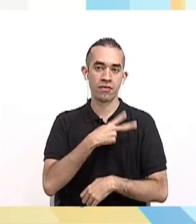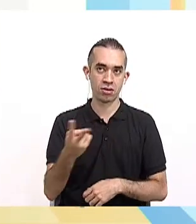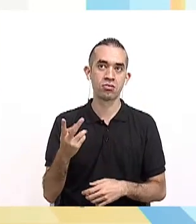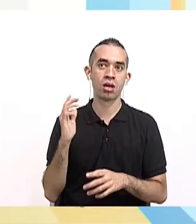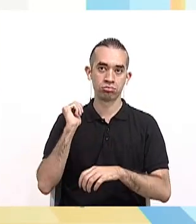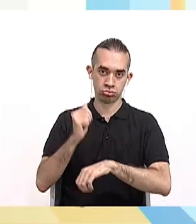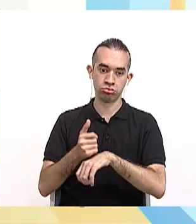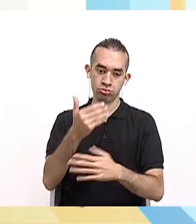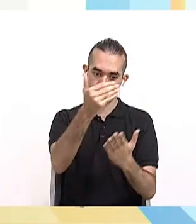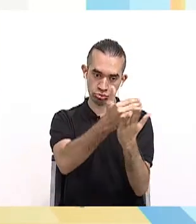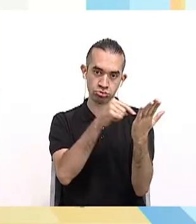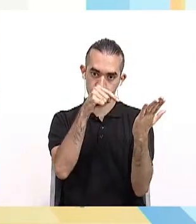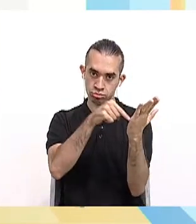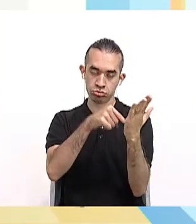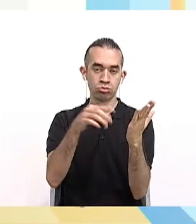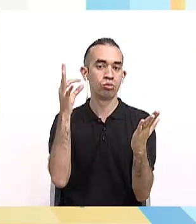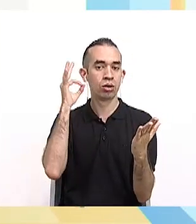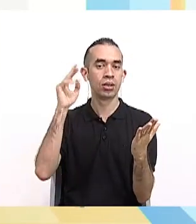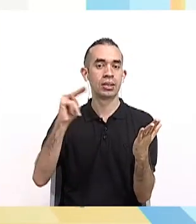was one of the